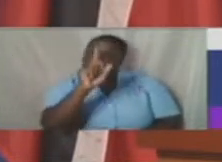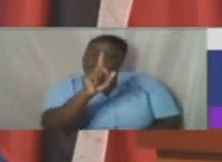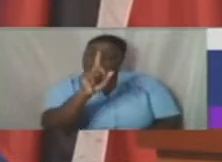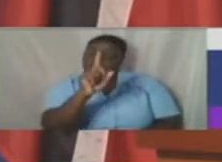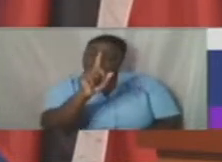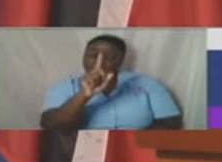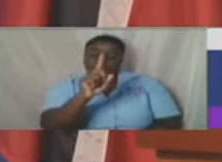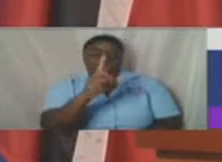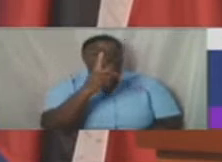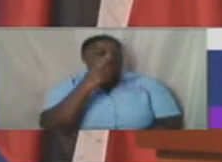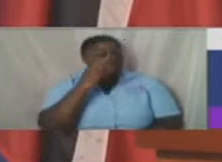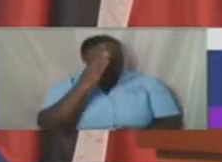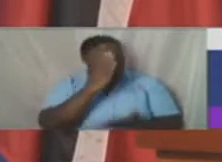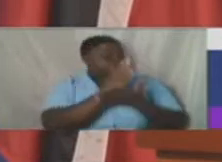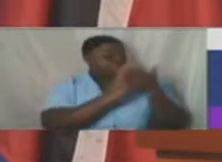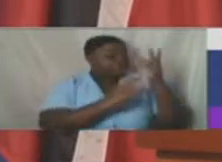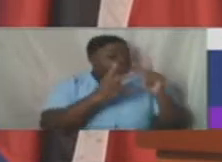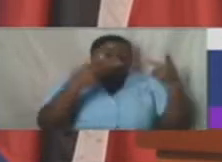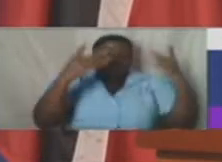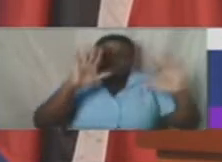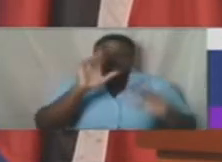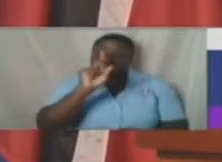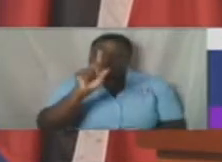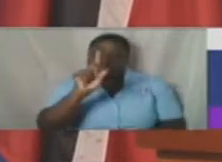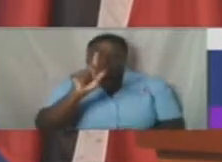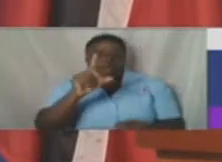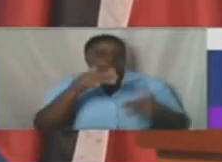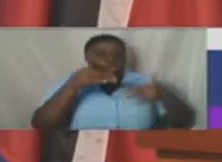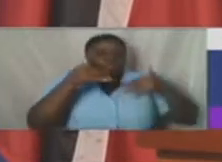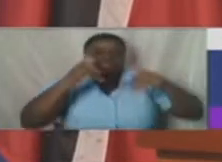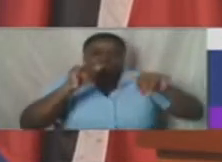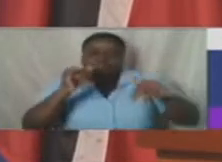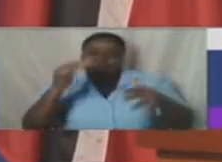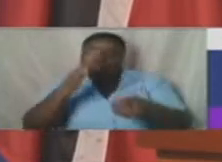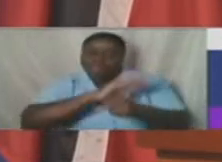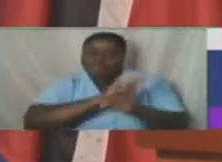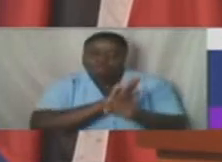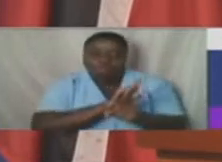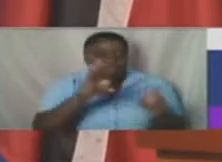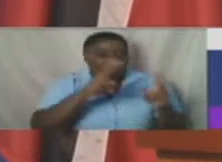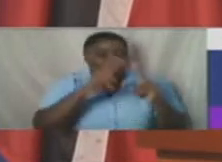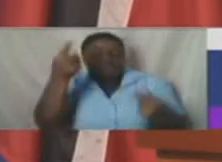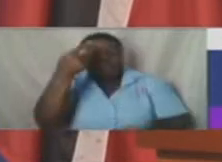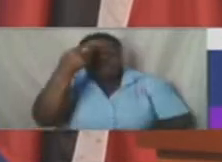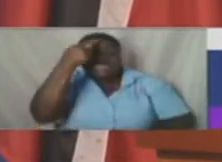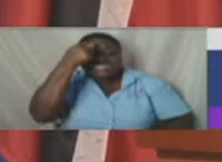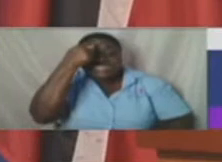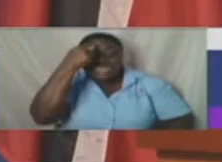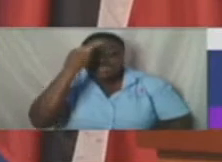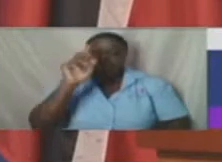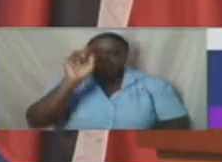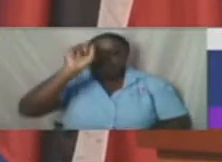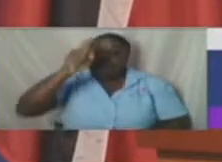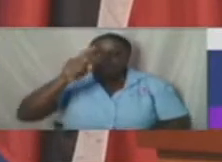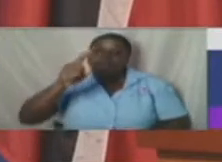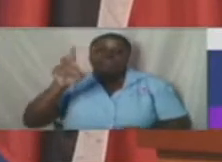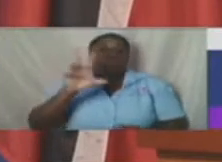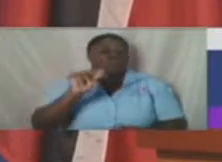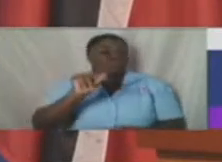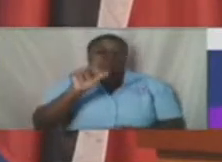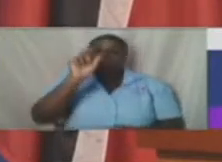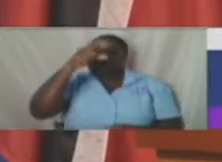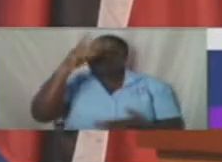recommended time, 2 weeks after that. In the meantime, continue to